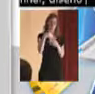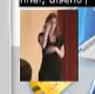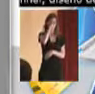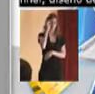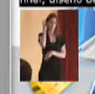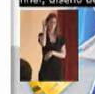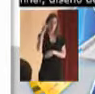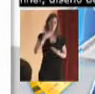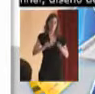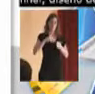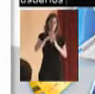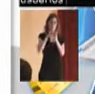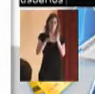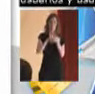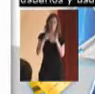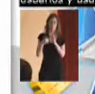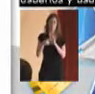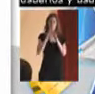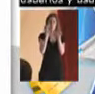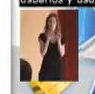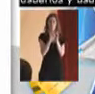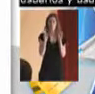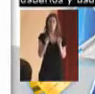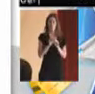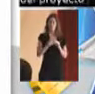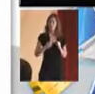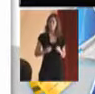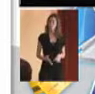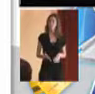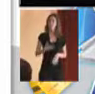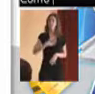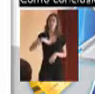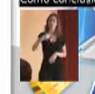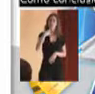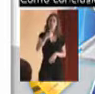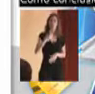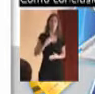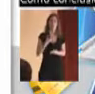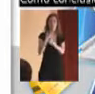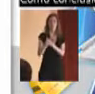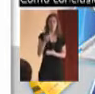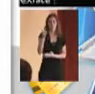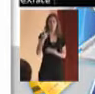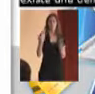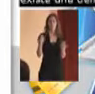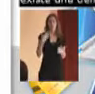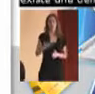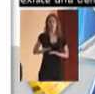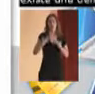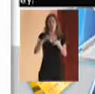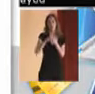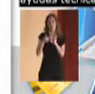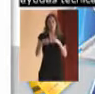are integration of the hardware, the training of design of the training, tests with users of the